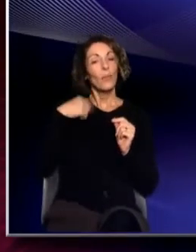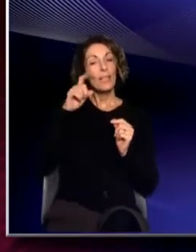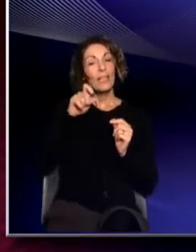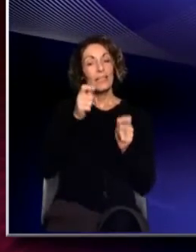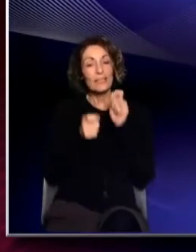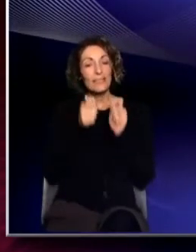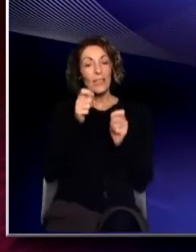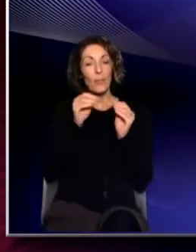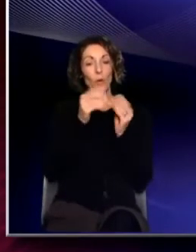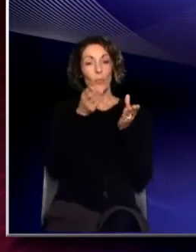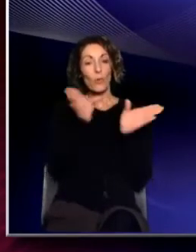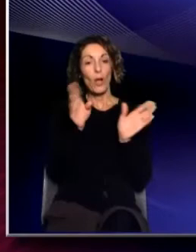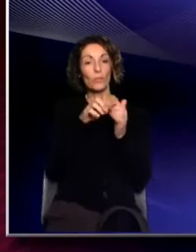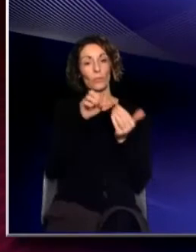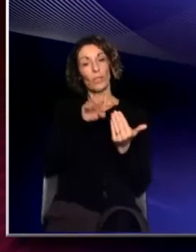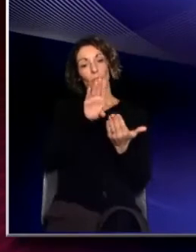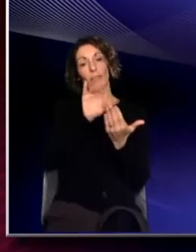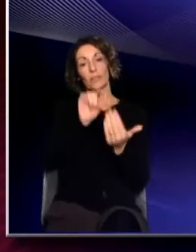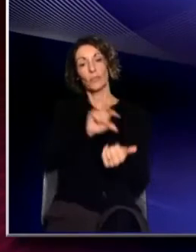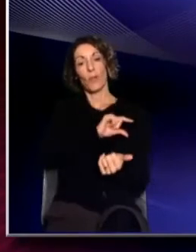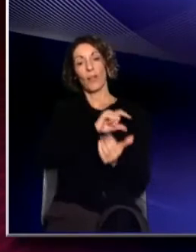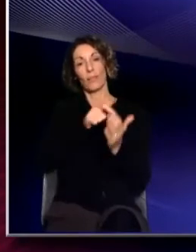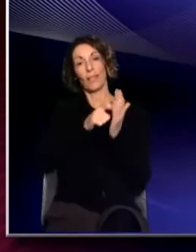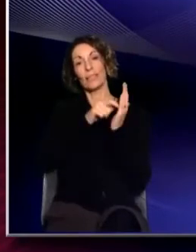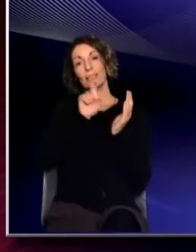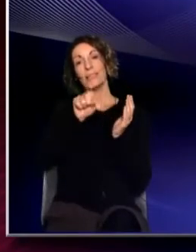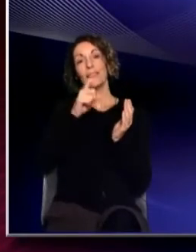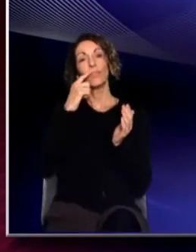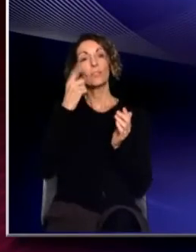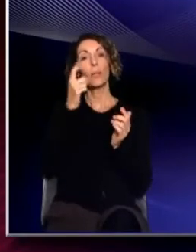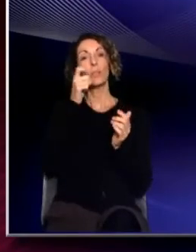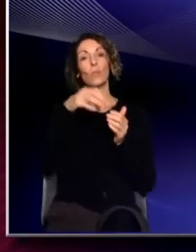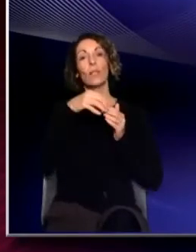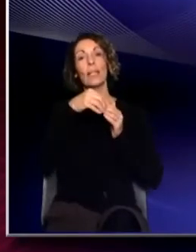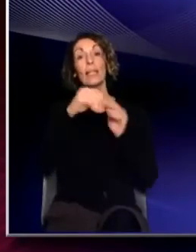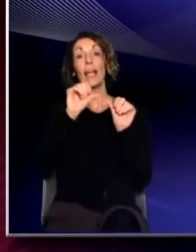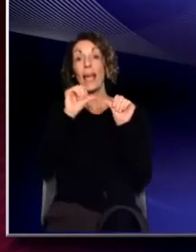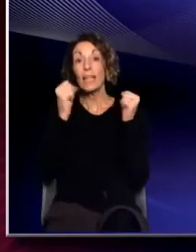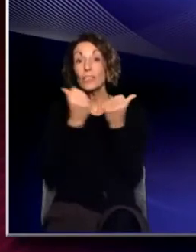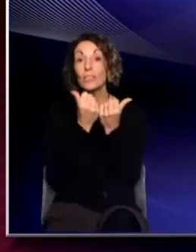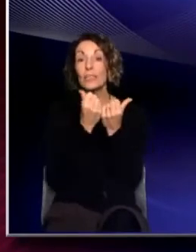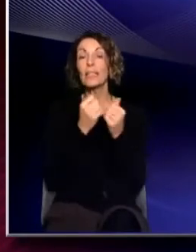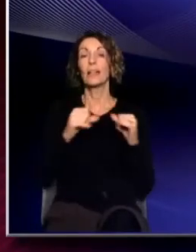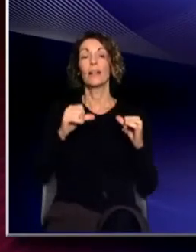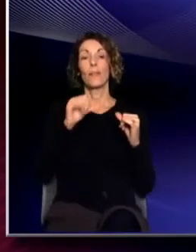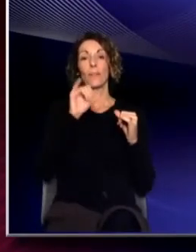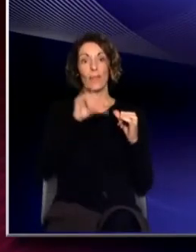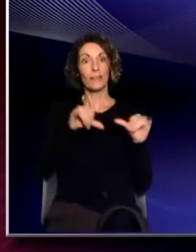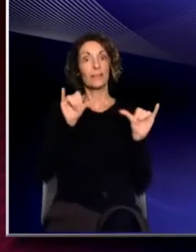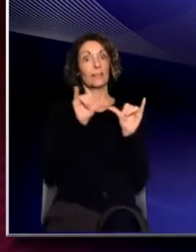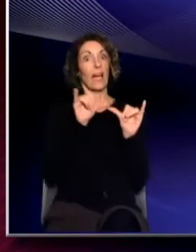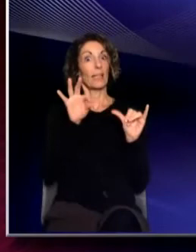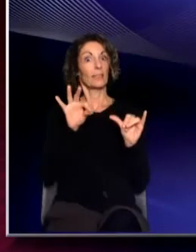qualifications needed for somebody to lead an agency of the size and scope of ASDB.